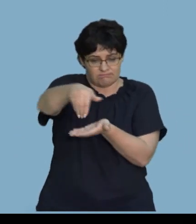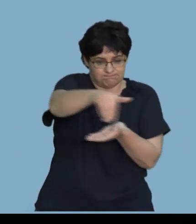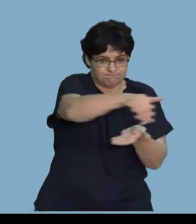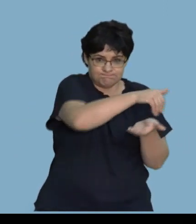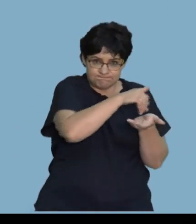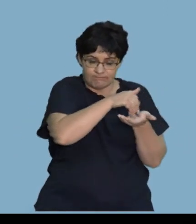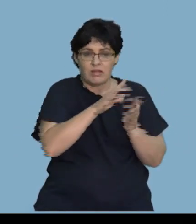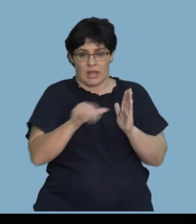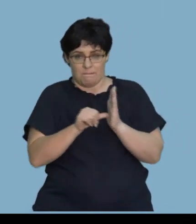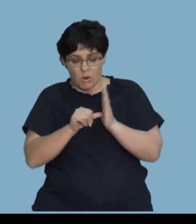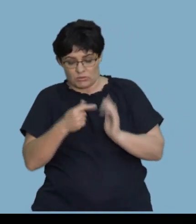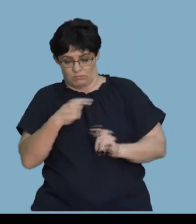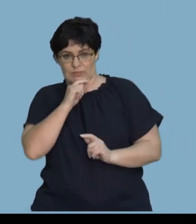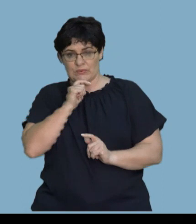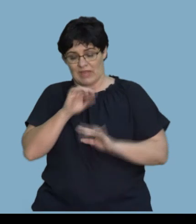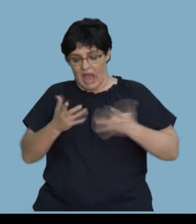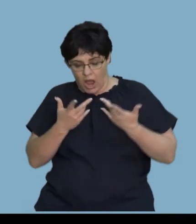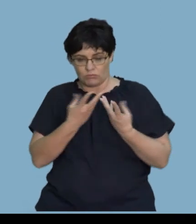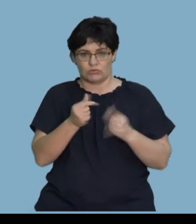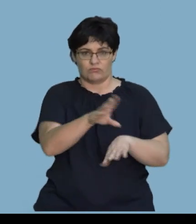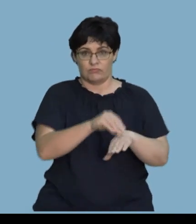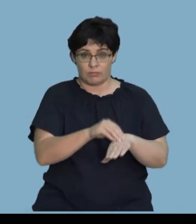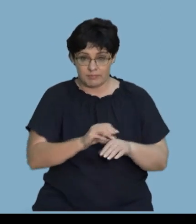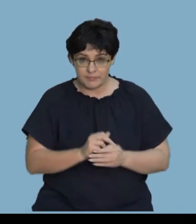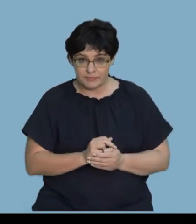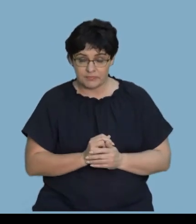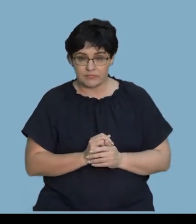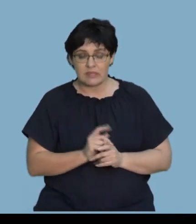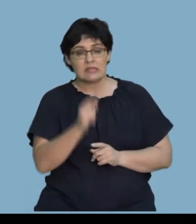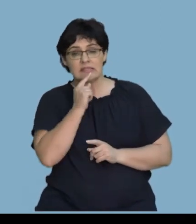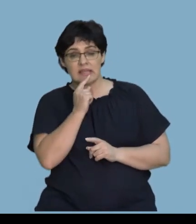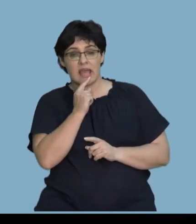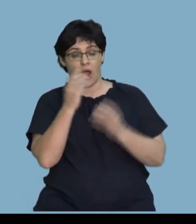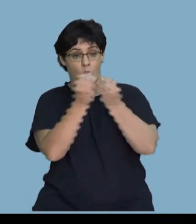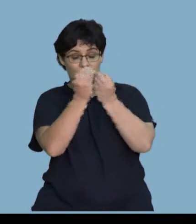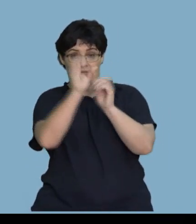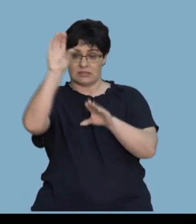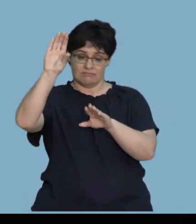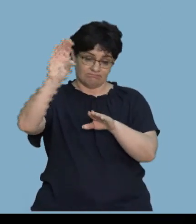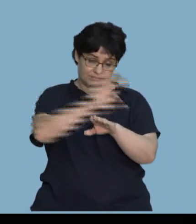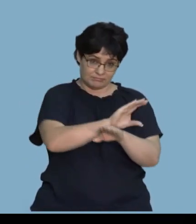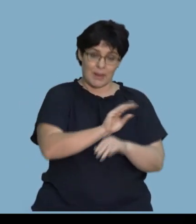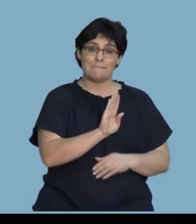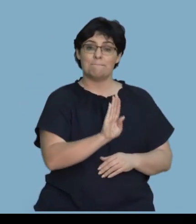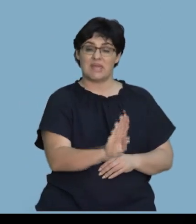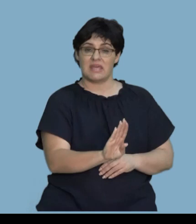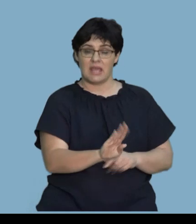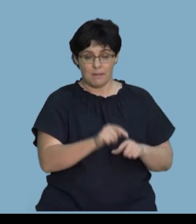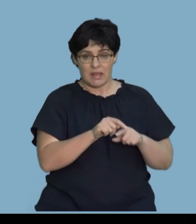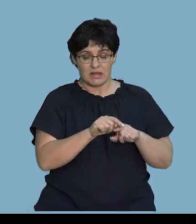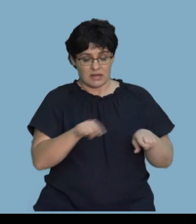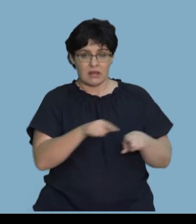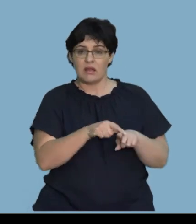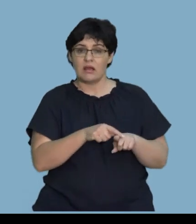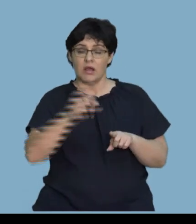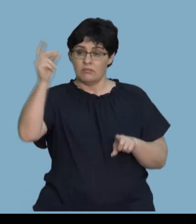of importance to us as we go along, right? And then it says the object reaches point B, that's the bottom of the track, at a speed